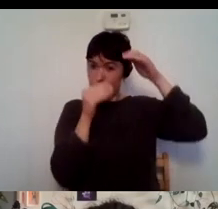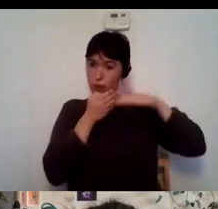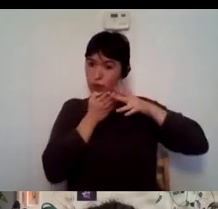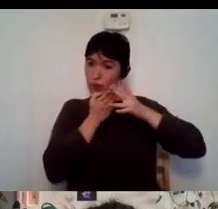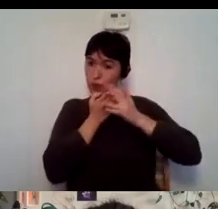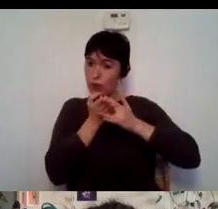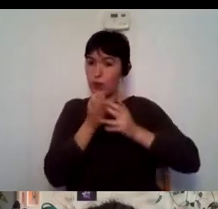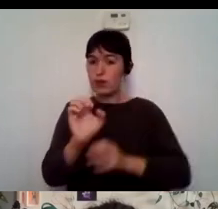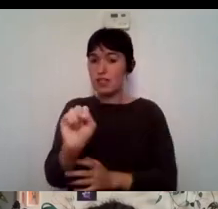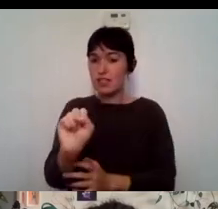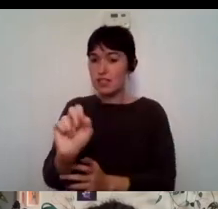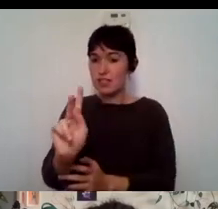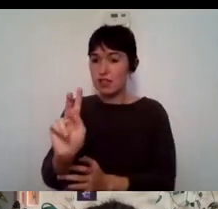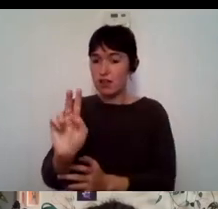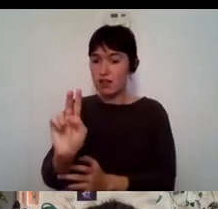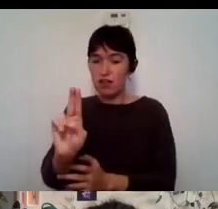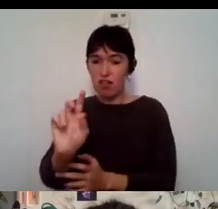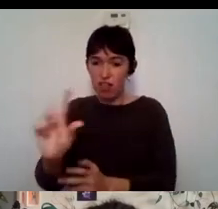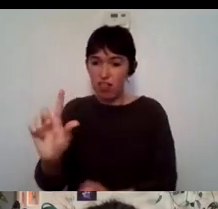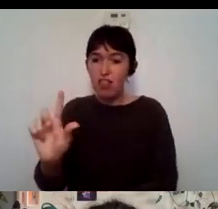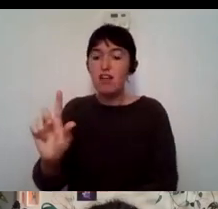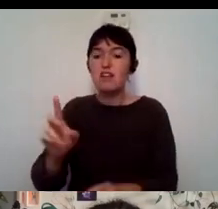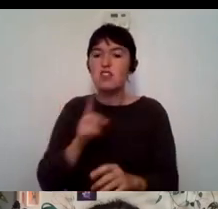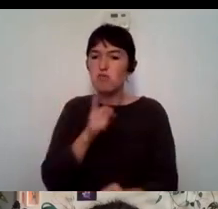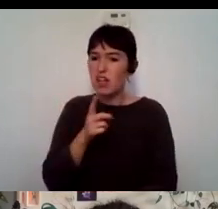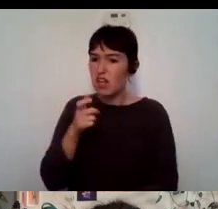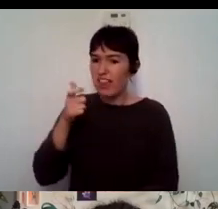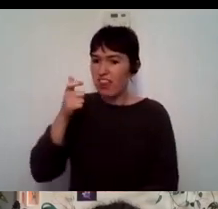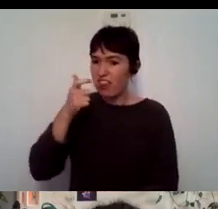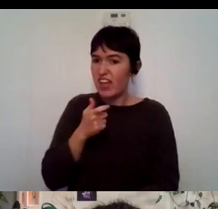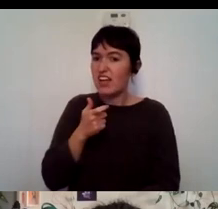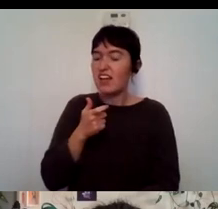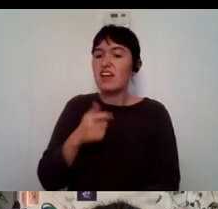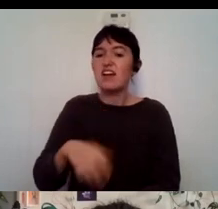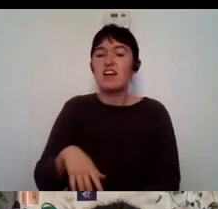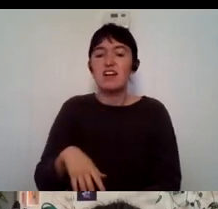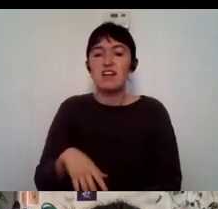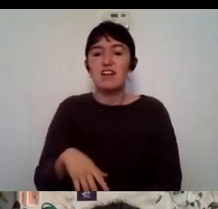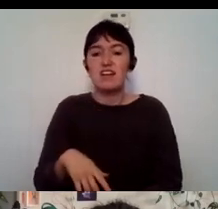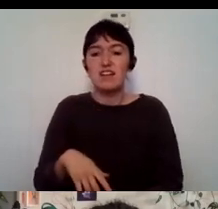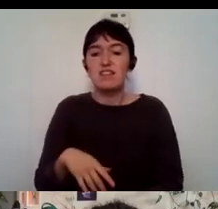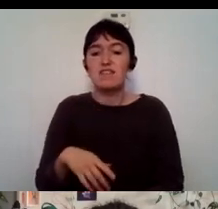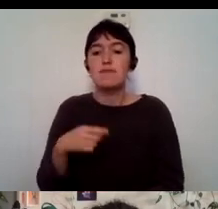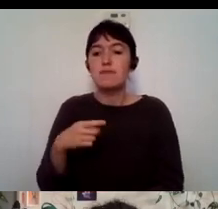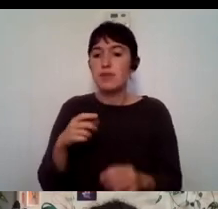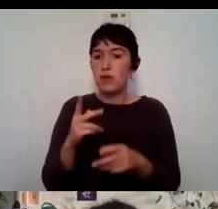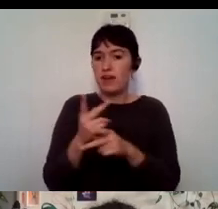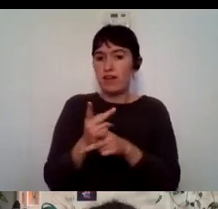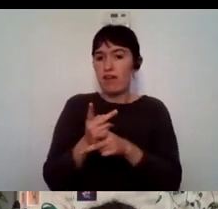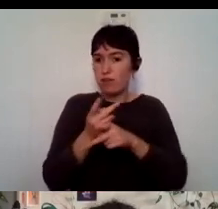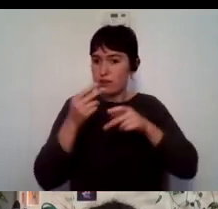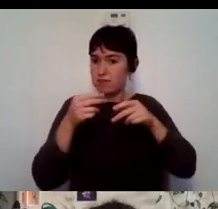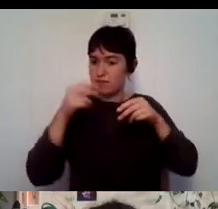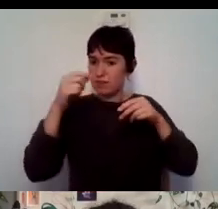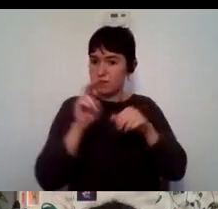So we're only going to get some of that information. So you can't feel anything on your head. You can't, you don't get an electric shock when you touch your skull